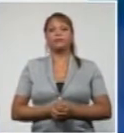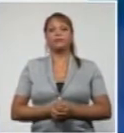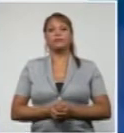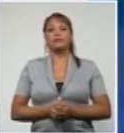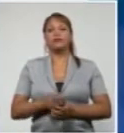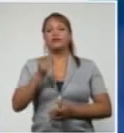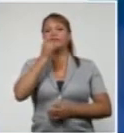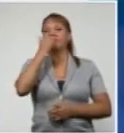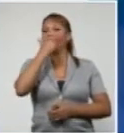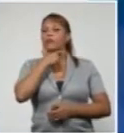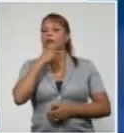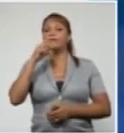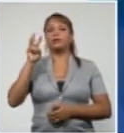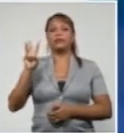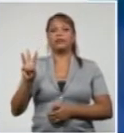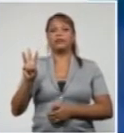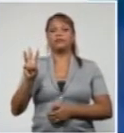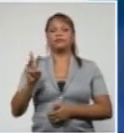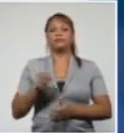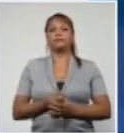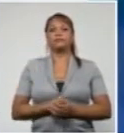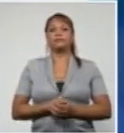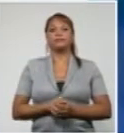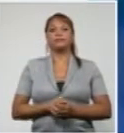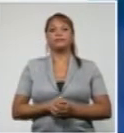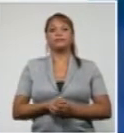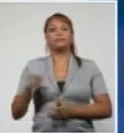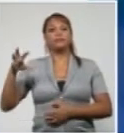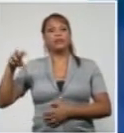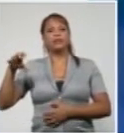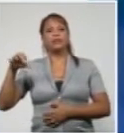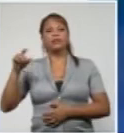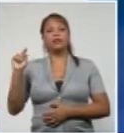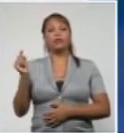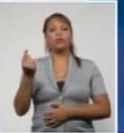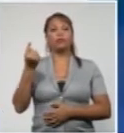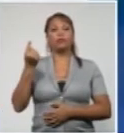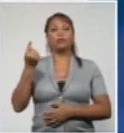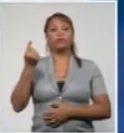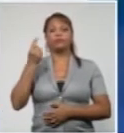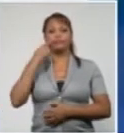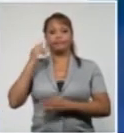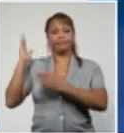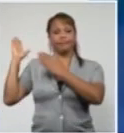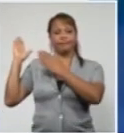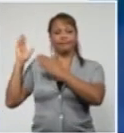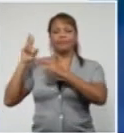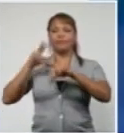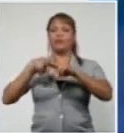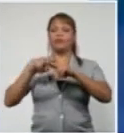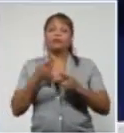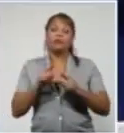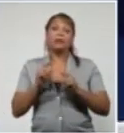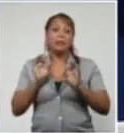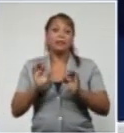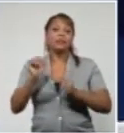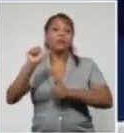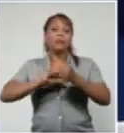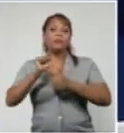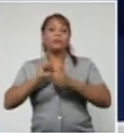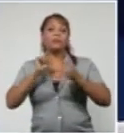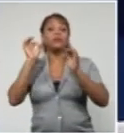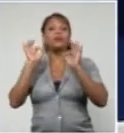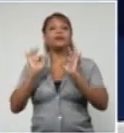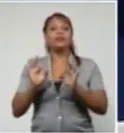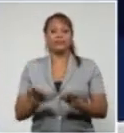de Ávila, 1 to Pinar del Río, and 1 case to Havana. The case